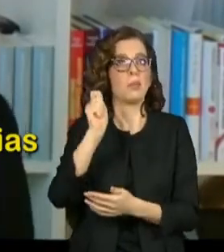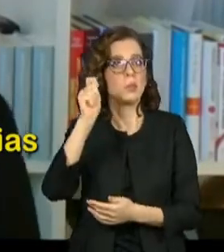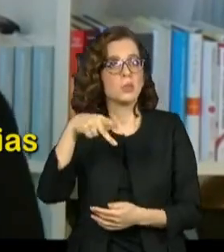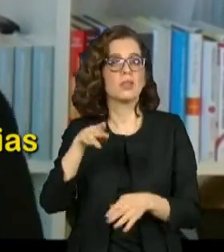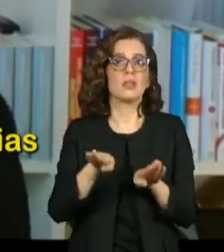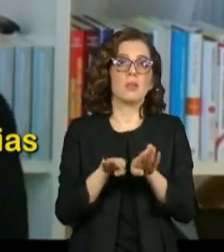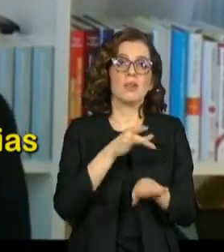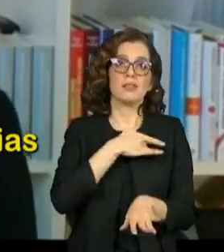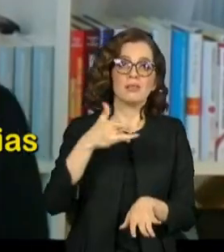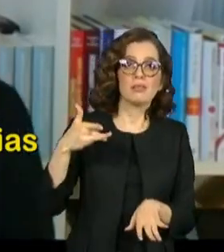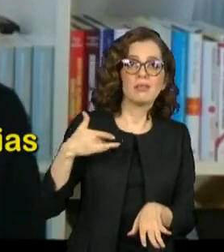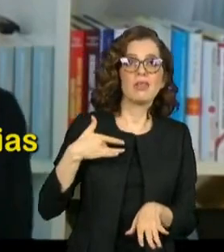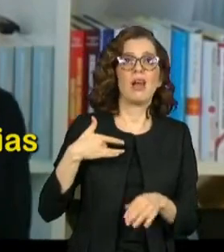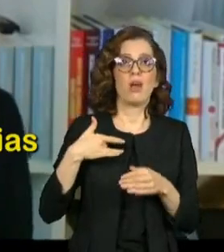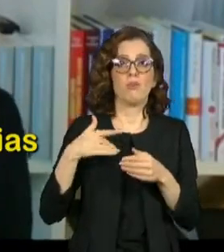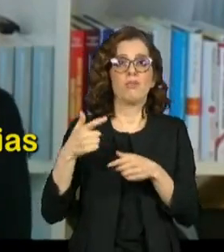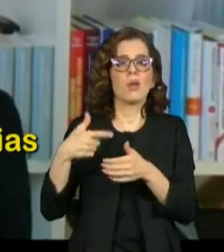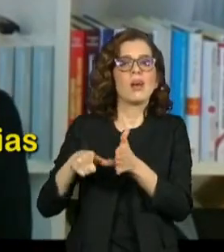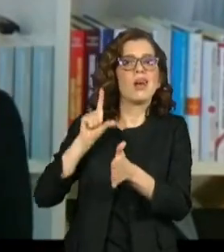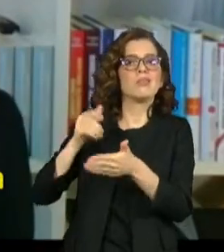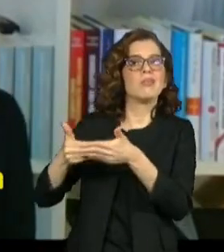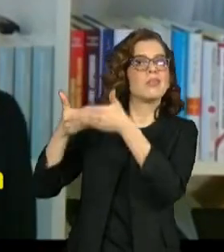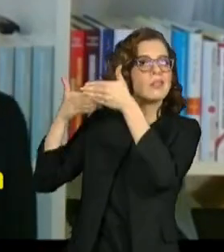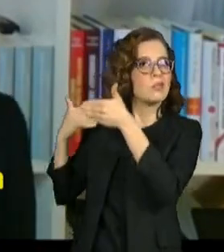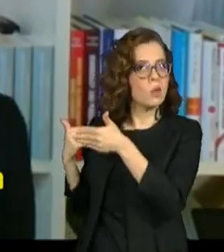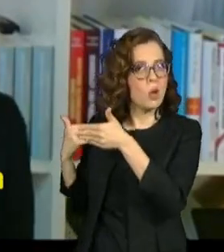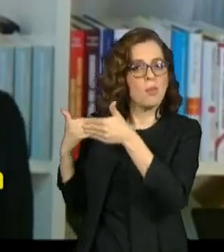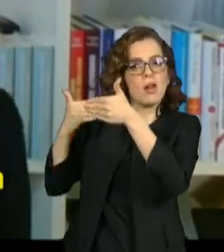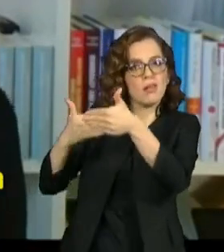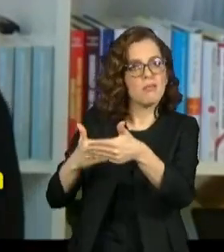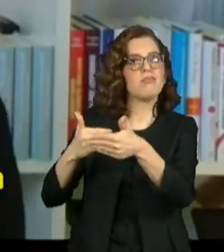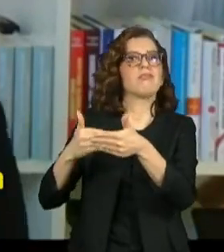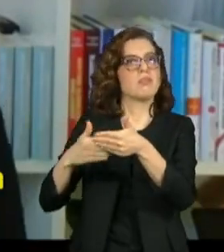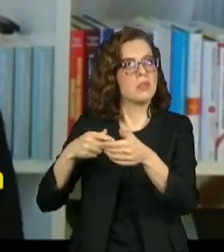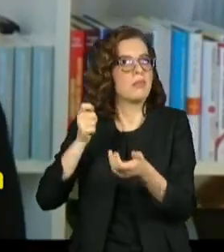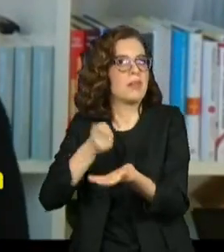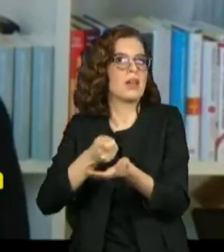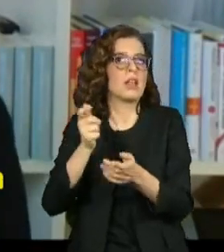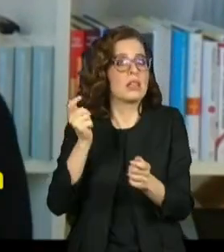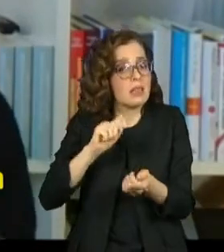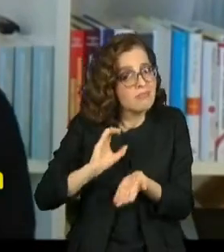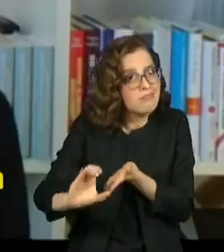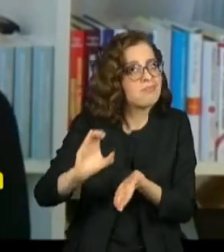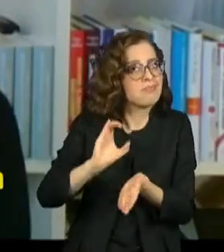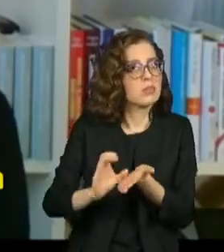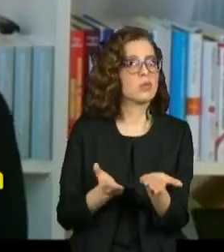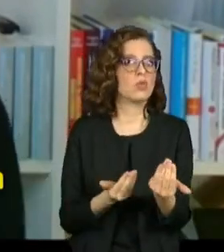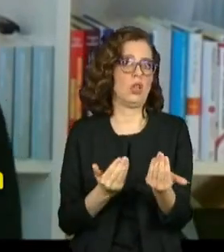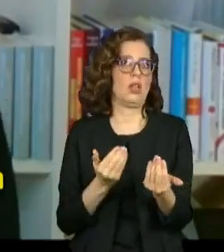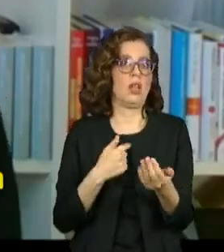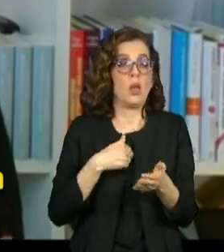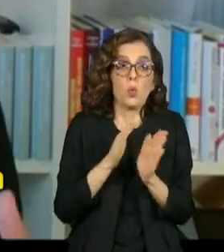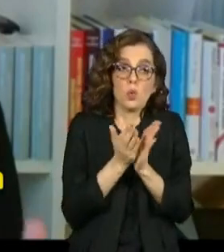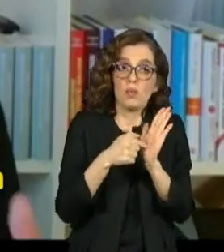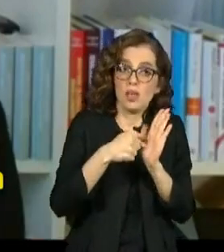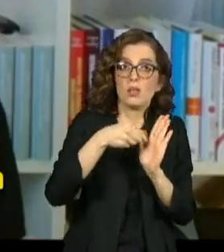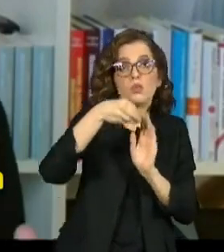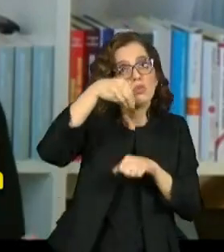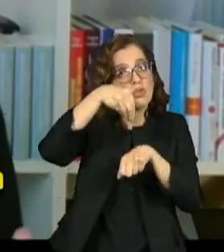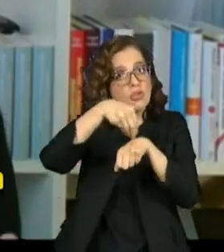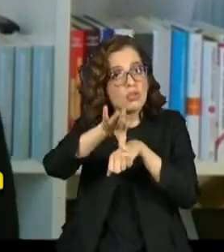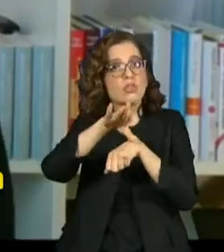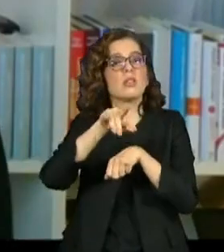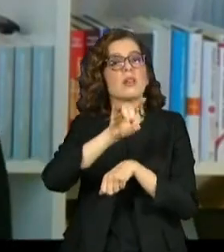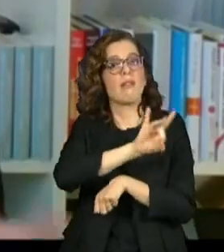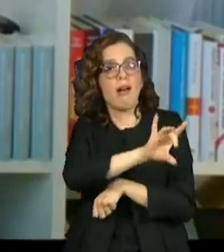the pensions and the healthcare costs of the older generation. And unless we invest in them, and in the book, I suggest providing